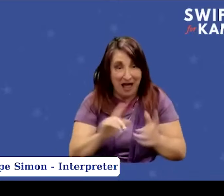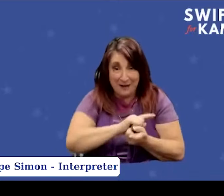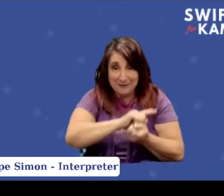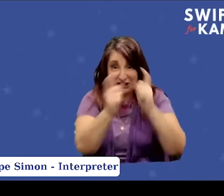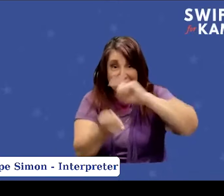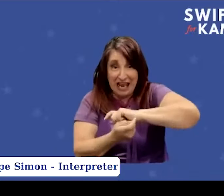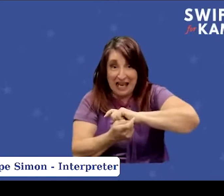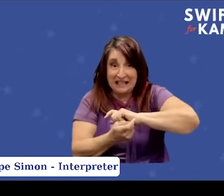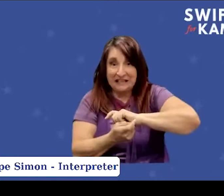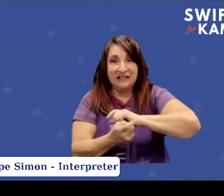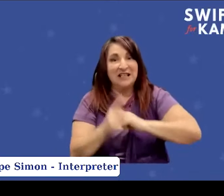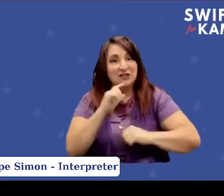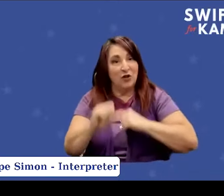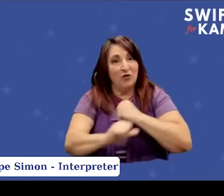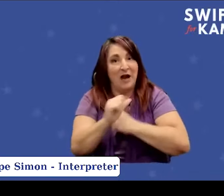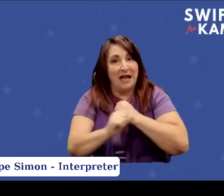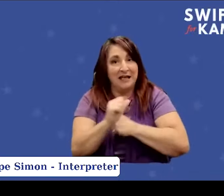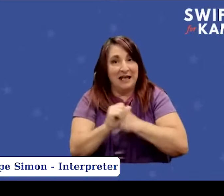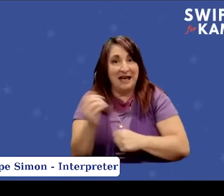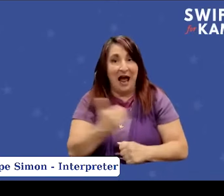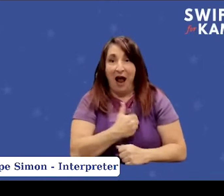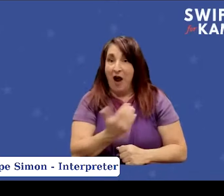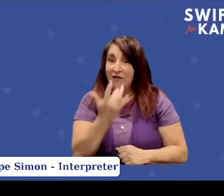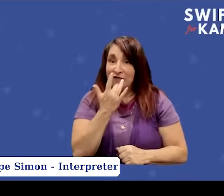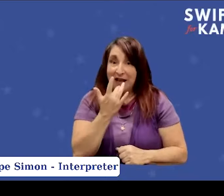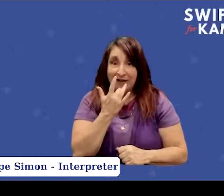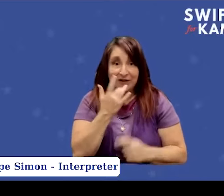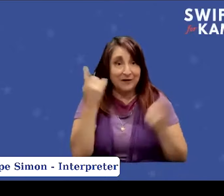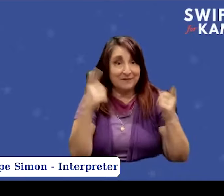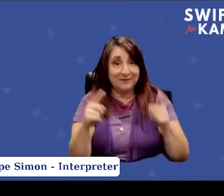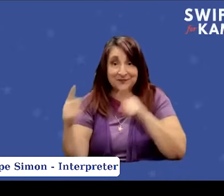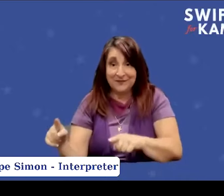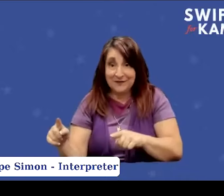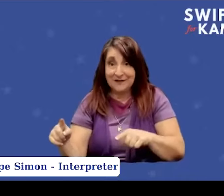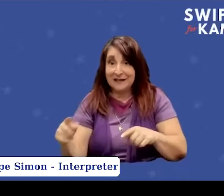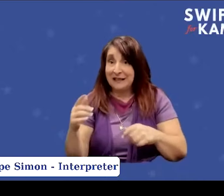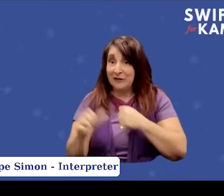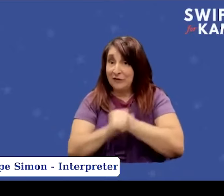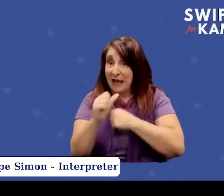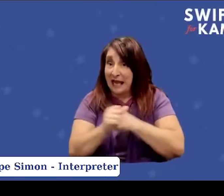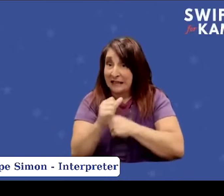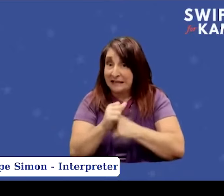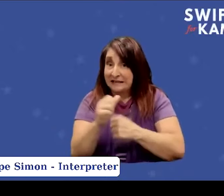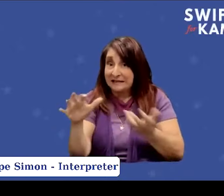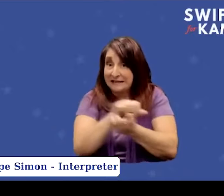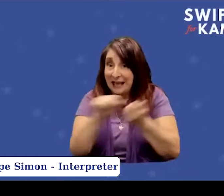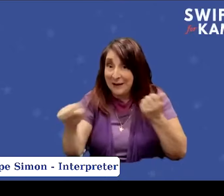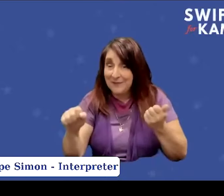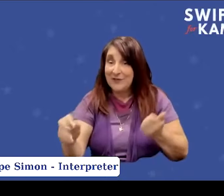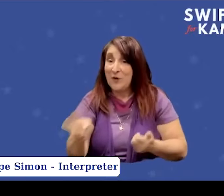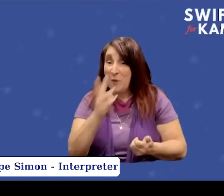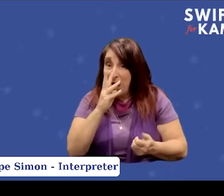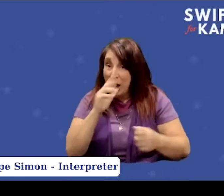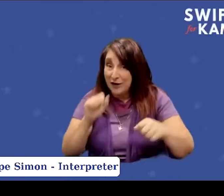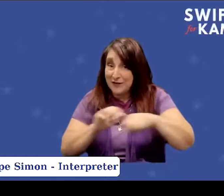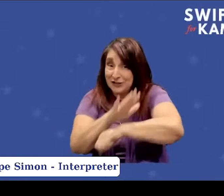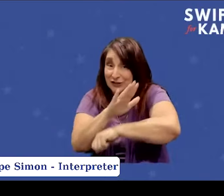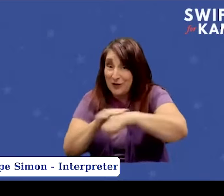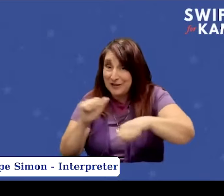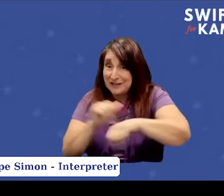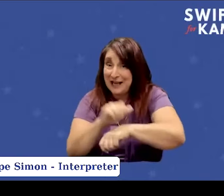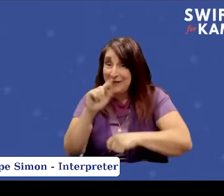threatening our favorite phenomenon. The waters on the shores of Taylor's holiday